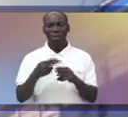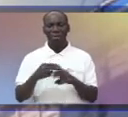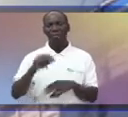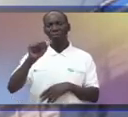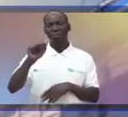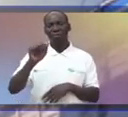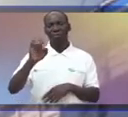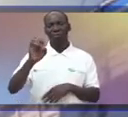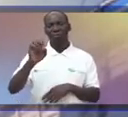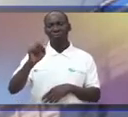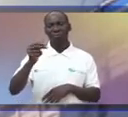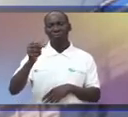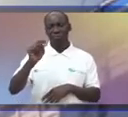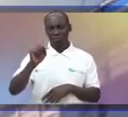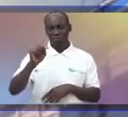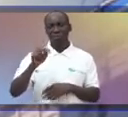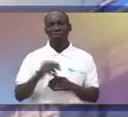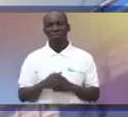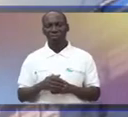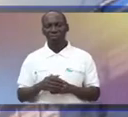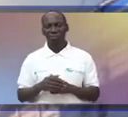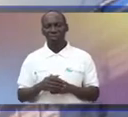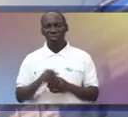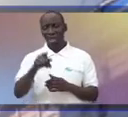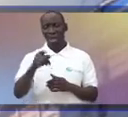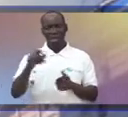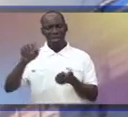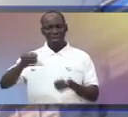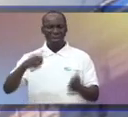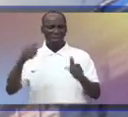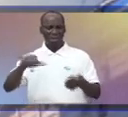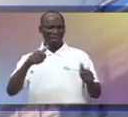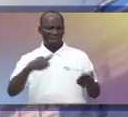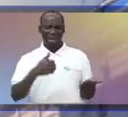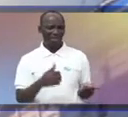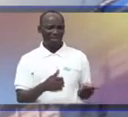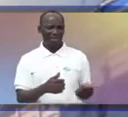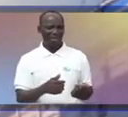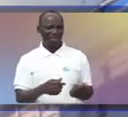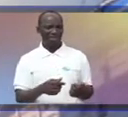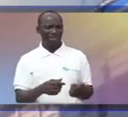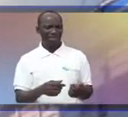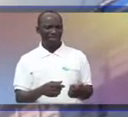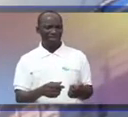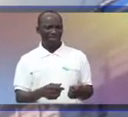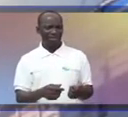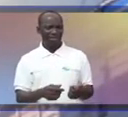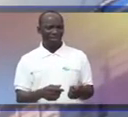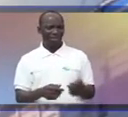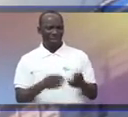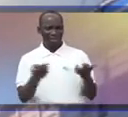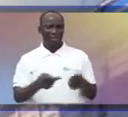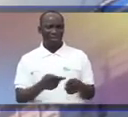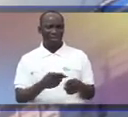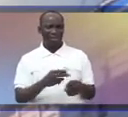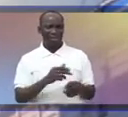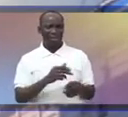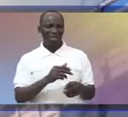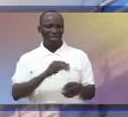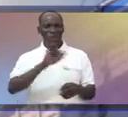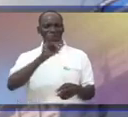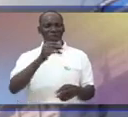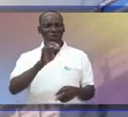ogbo nkrofo esu ifise na nsu esu pi wo ho na ye Jordan enji ne wo kan die aye se wo pese wo ka bibi e